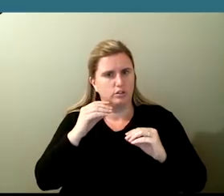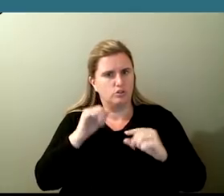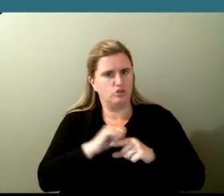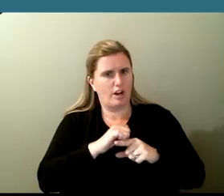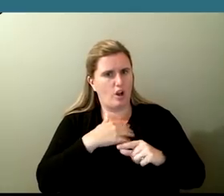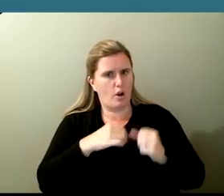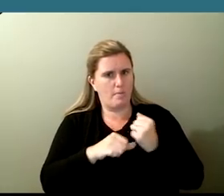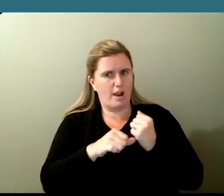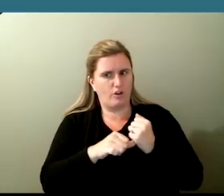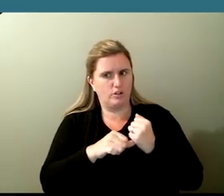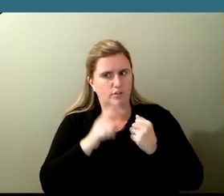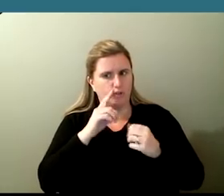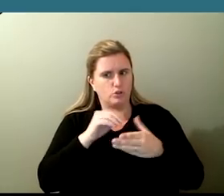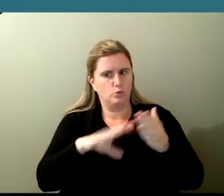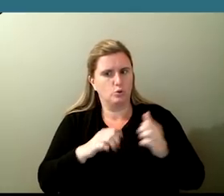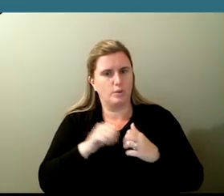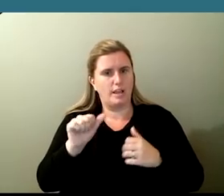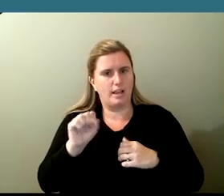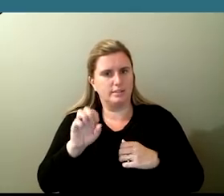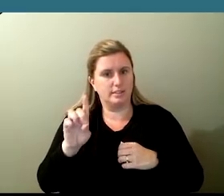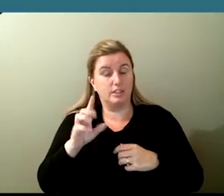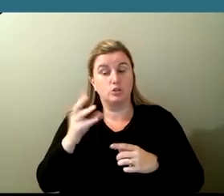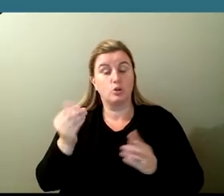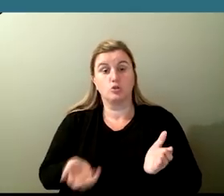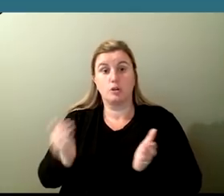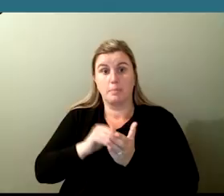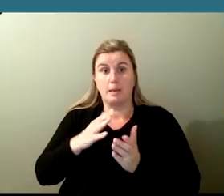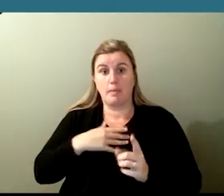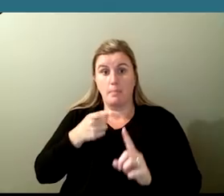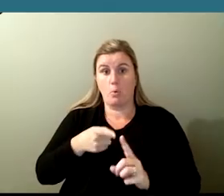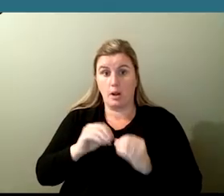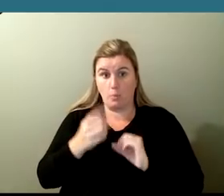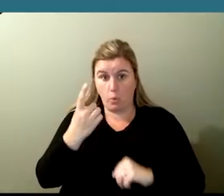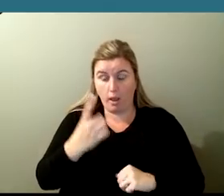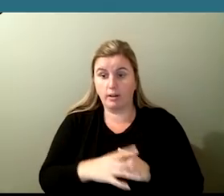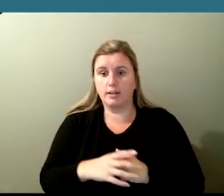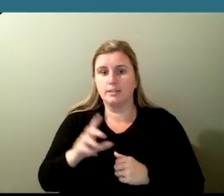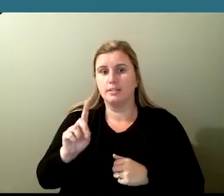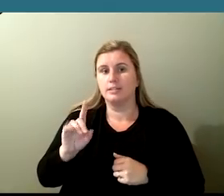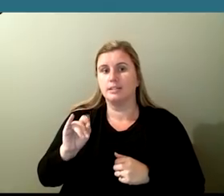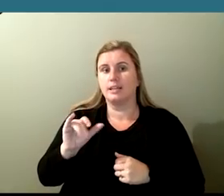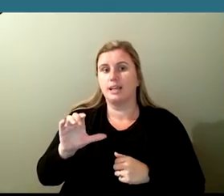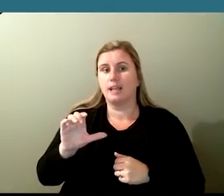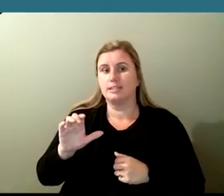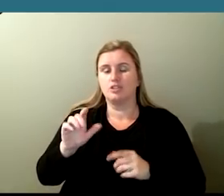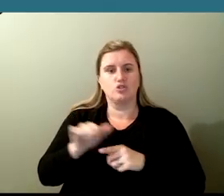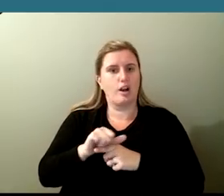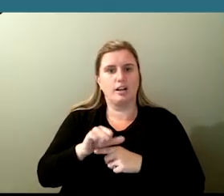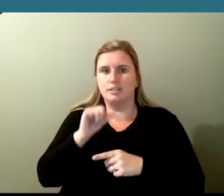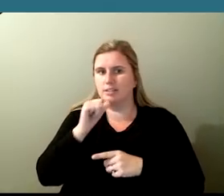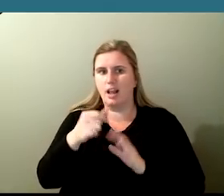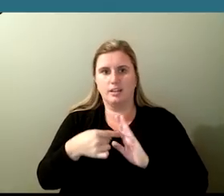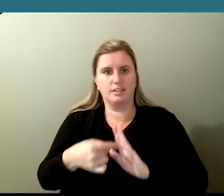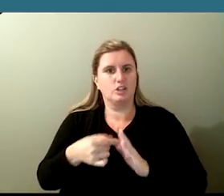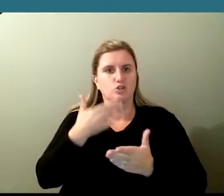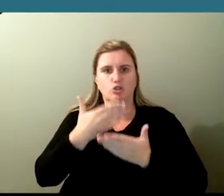educators supporting students with ASD. So again, to repeat point number one, didactic training alone does not yield good